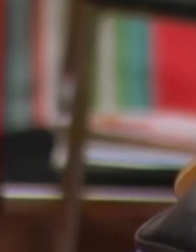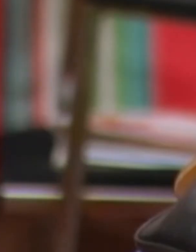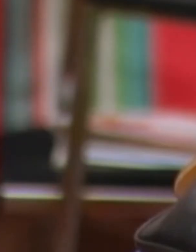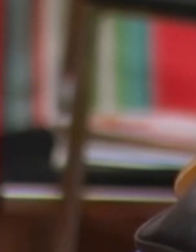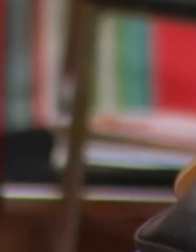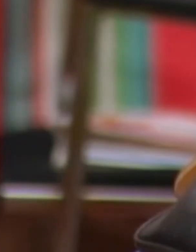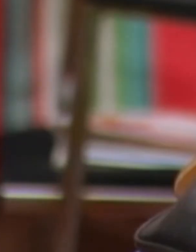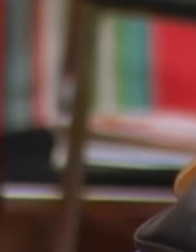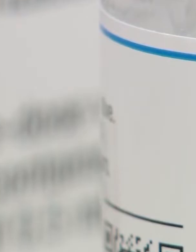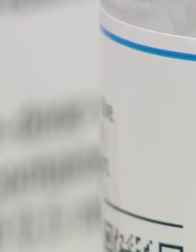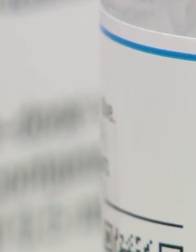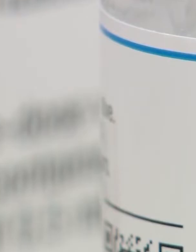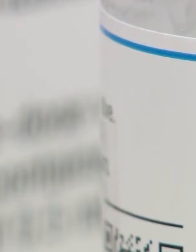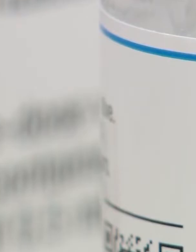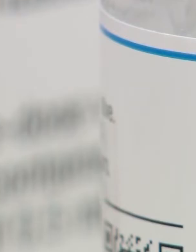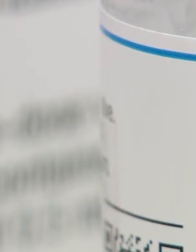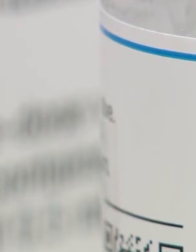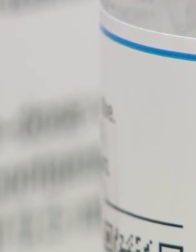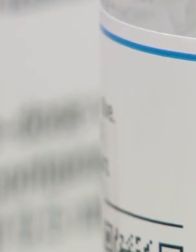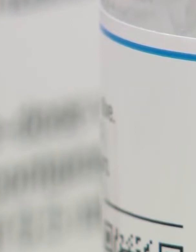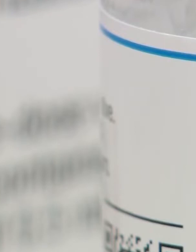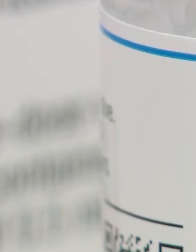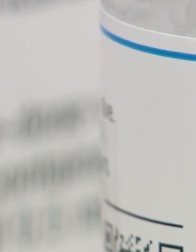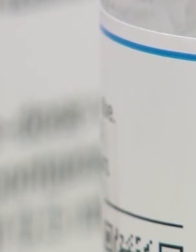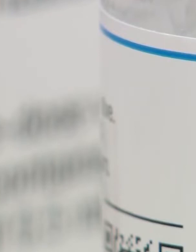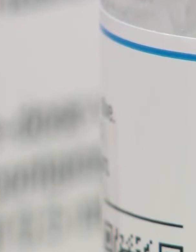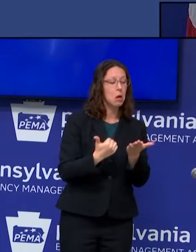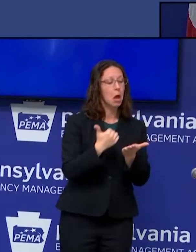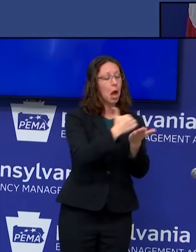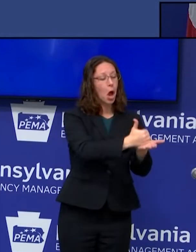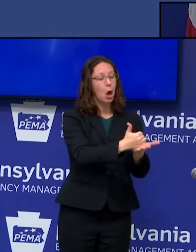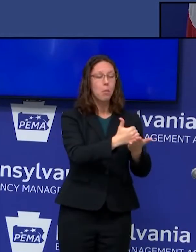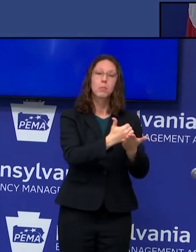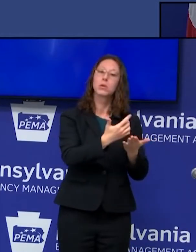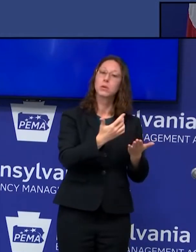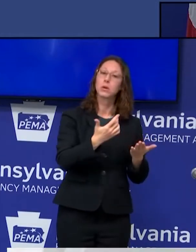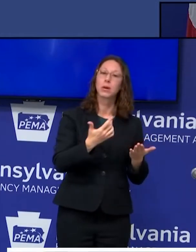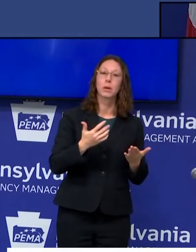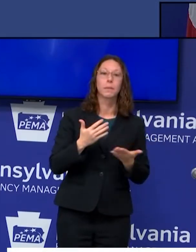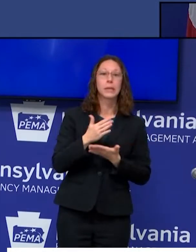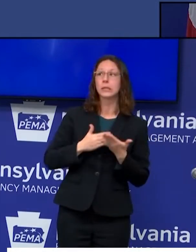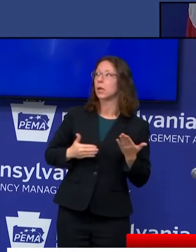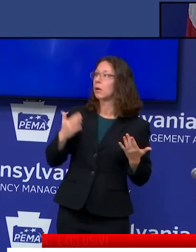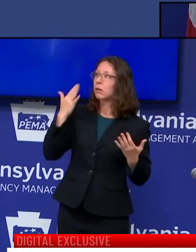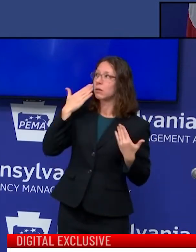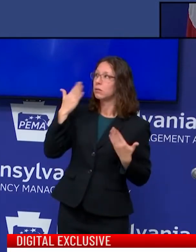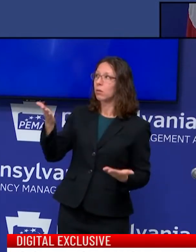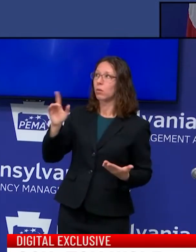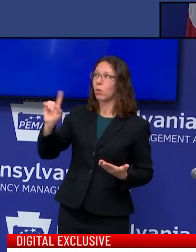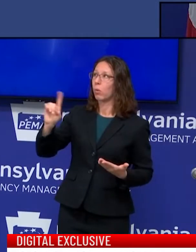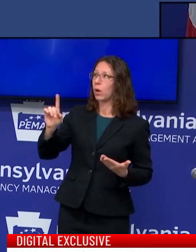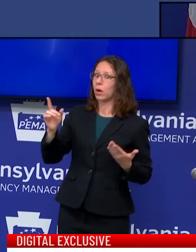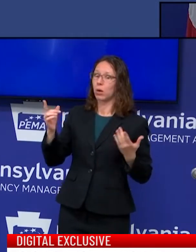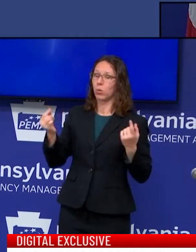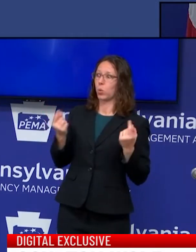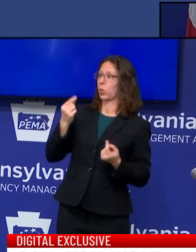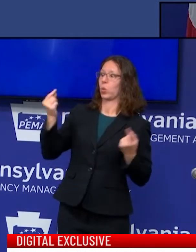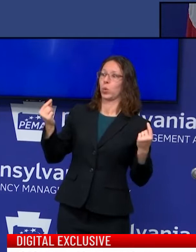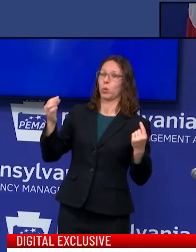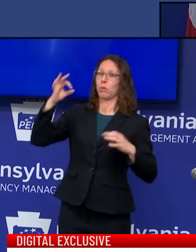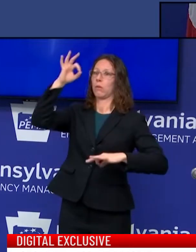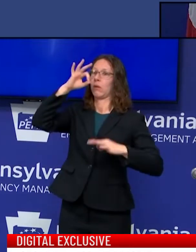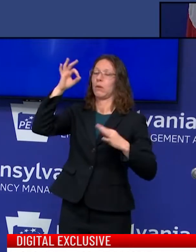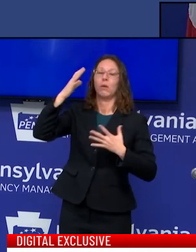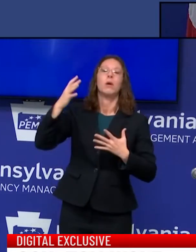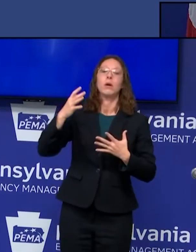to help older Pennsylvanians access the COVID-19 vaccine. Some really don't know where to turn for help. Getting older adults